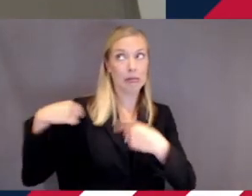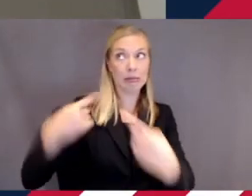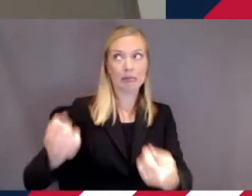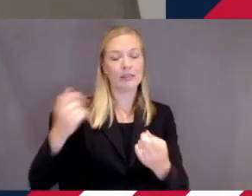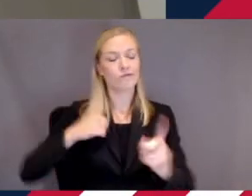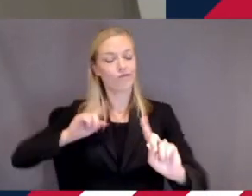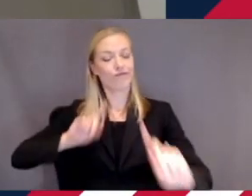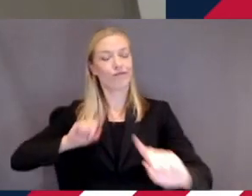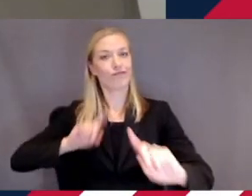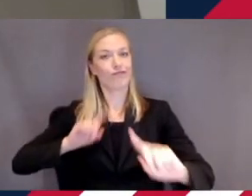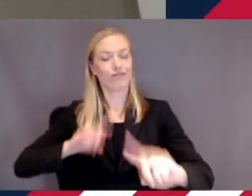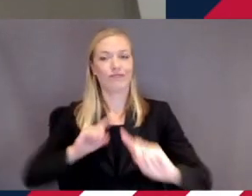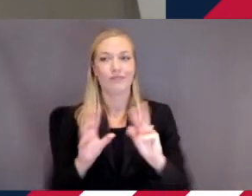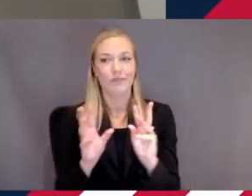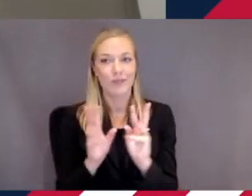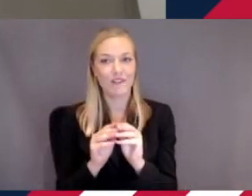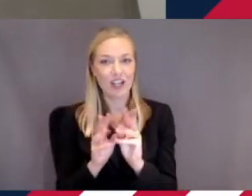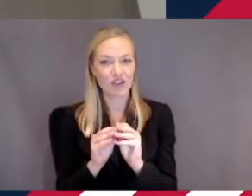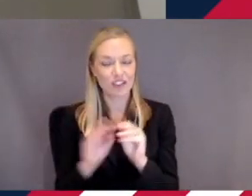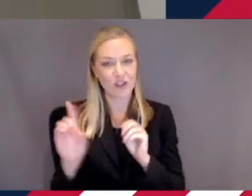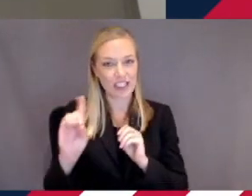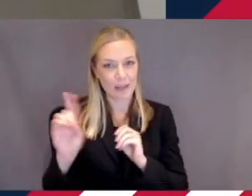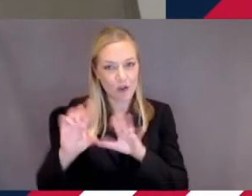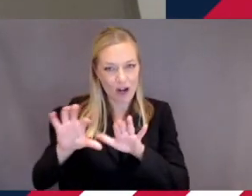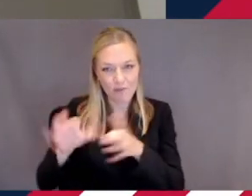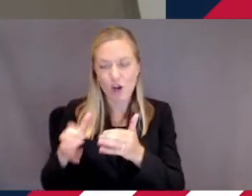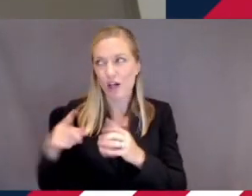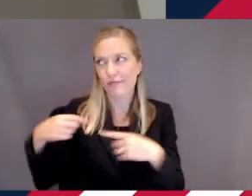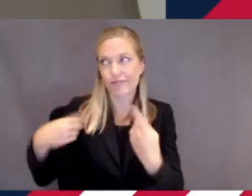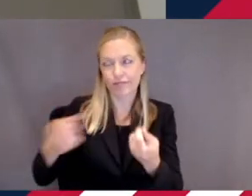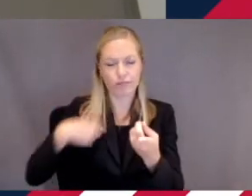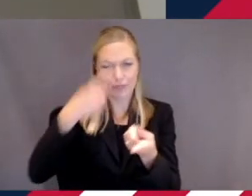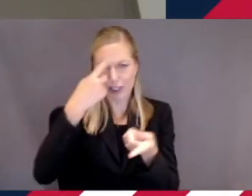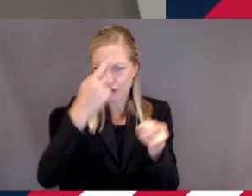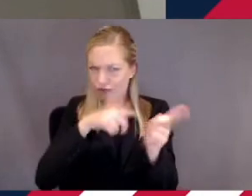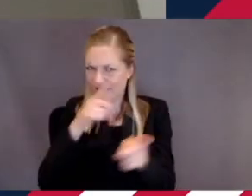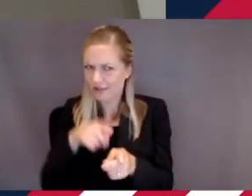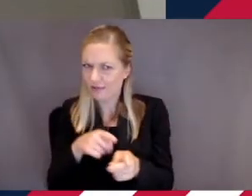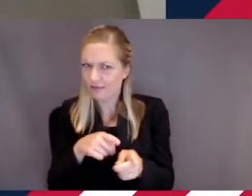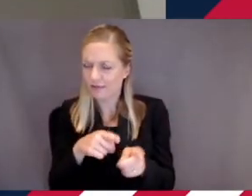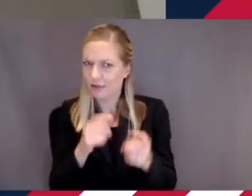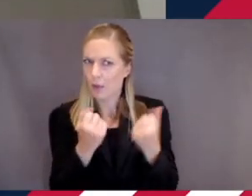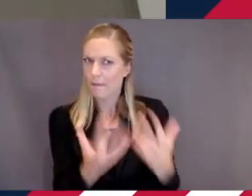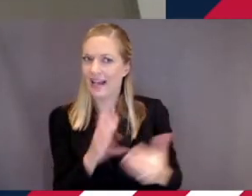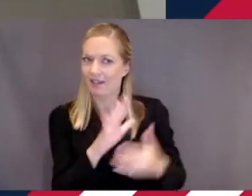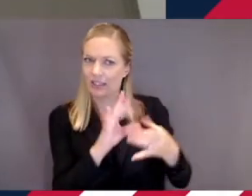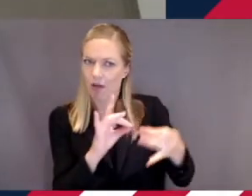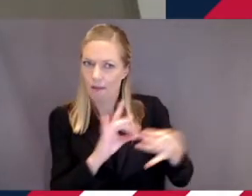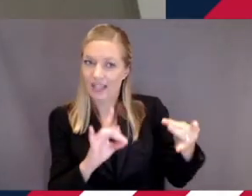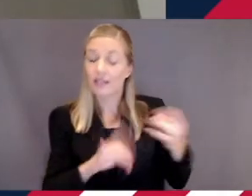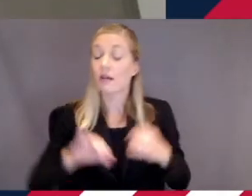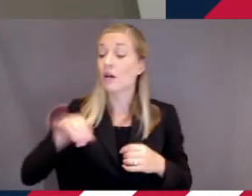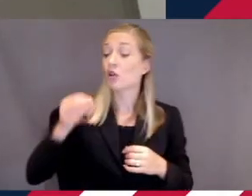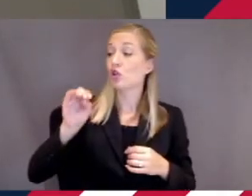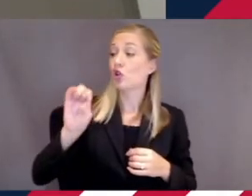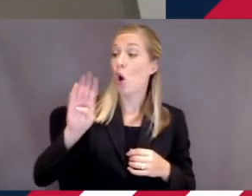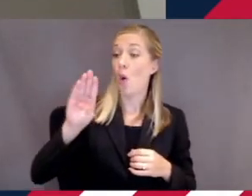of what he says. I was appointed to the Rules Committee by Joe Biden, who I strongly